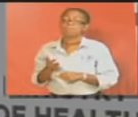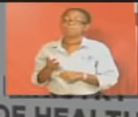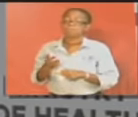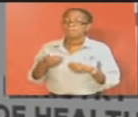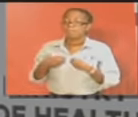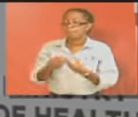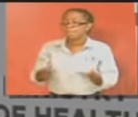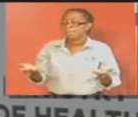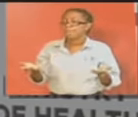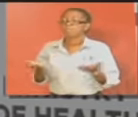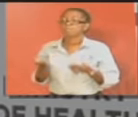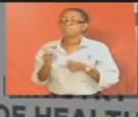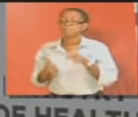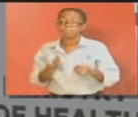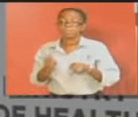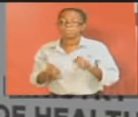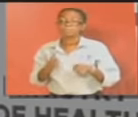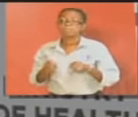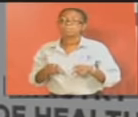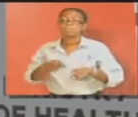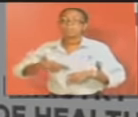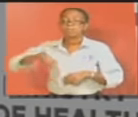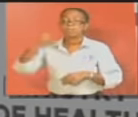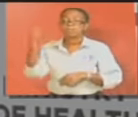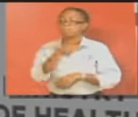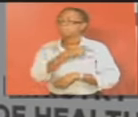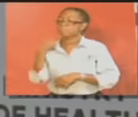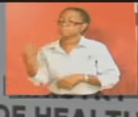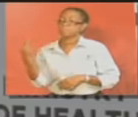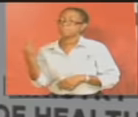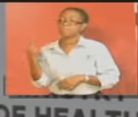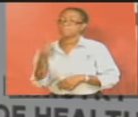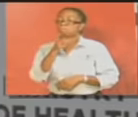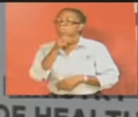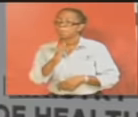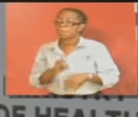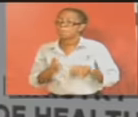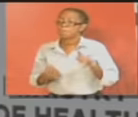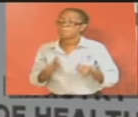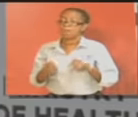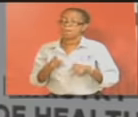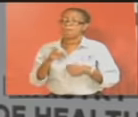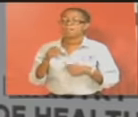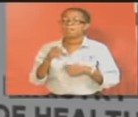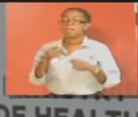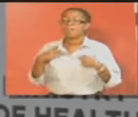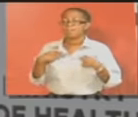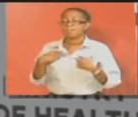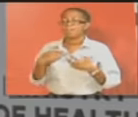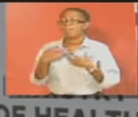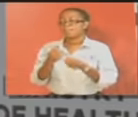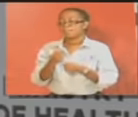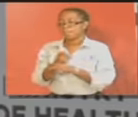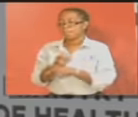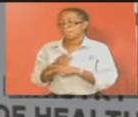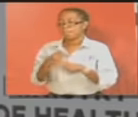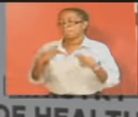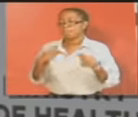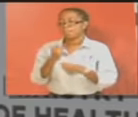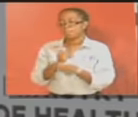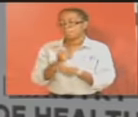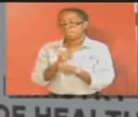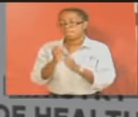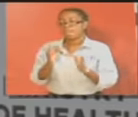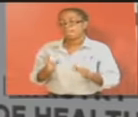exposure populations. And the strategy then helps us to reduce the risk of transmission and the risk